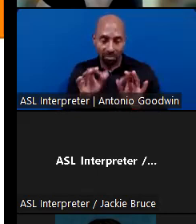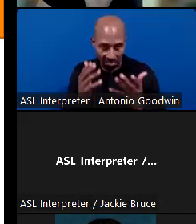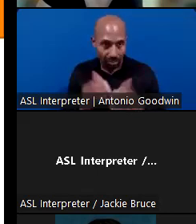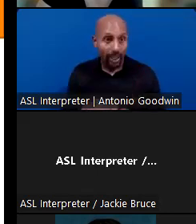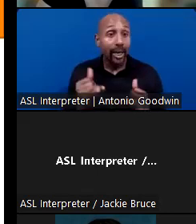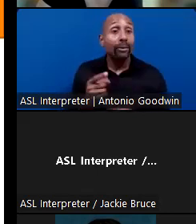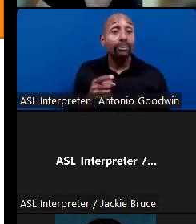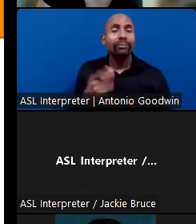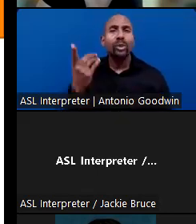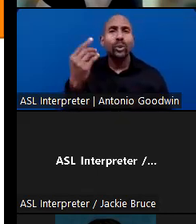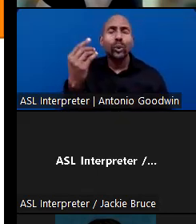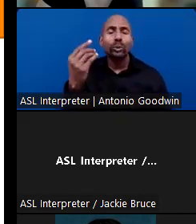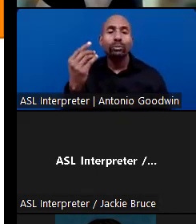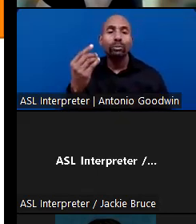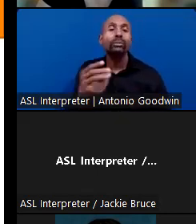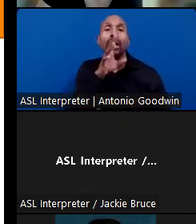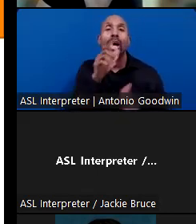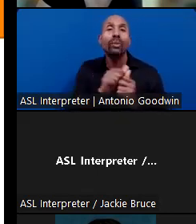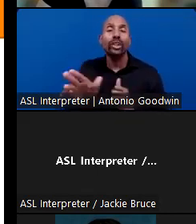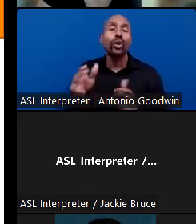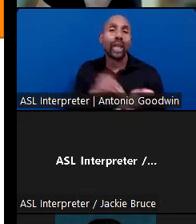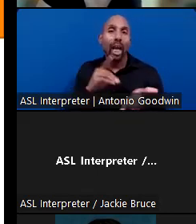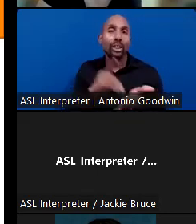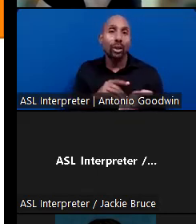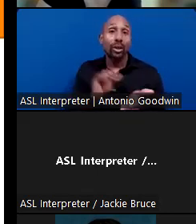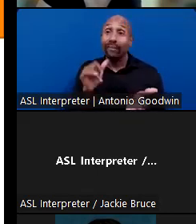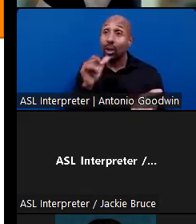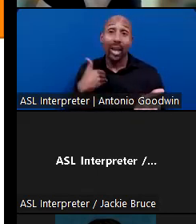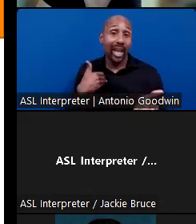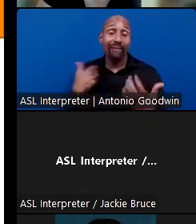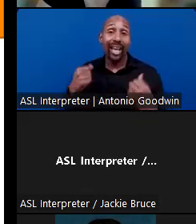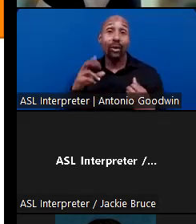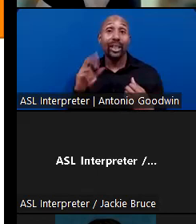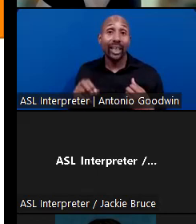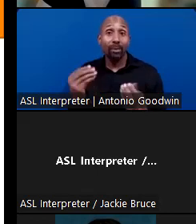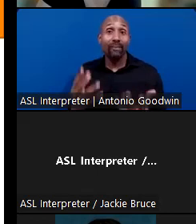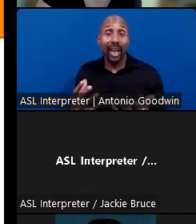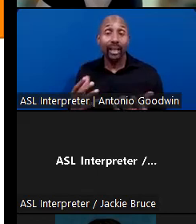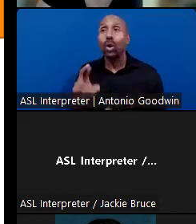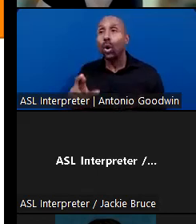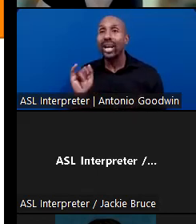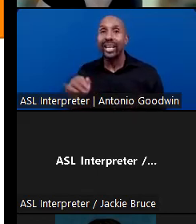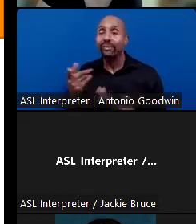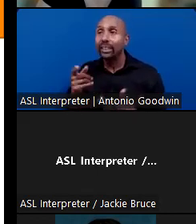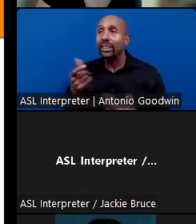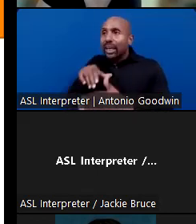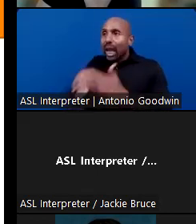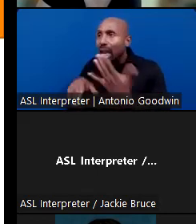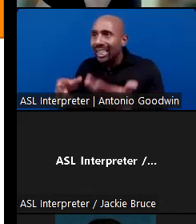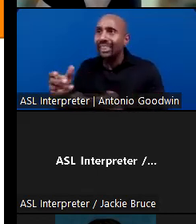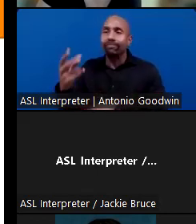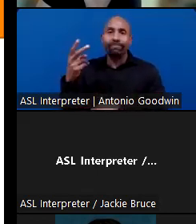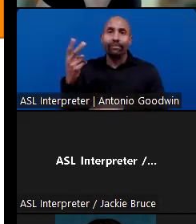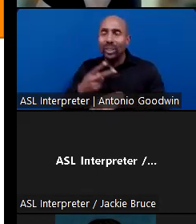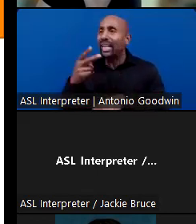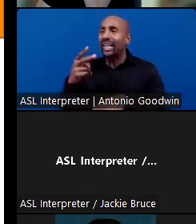do not have a healthcare provider or one can't see you within the next 2 days, you can call Washington Department